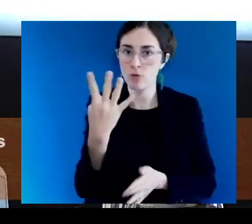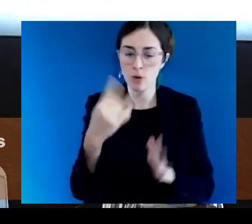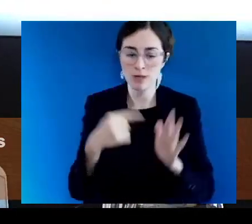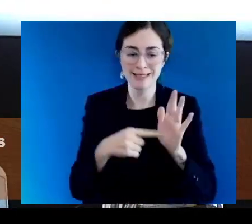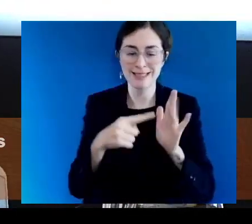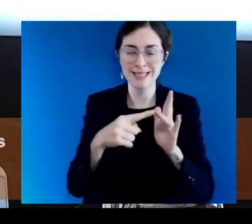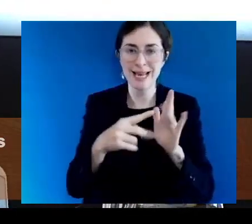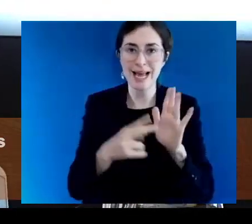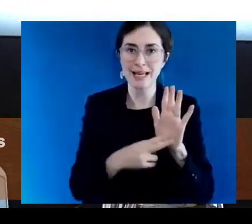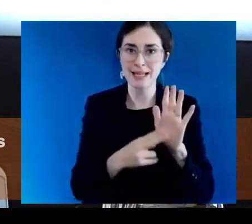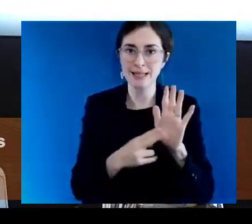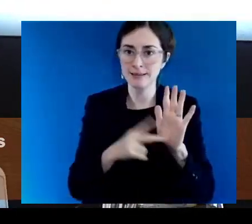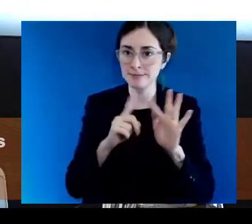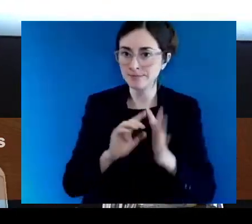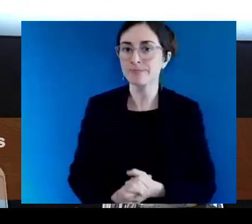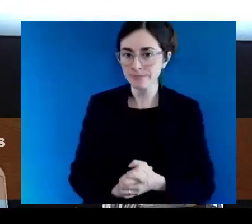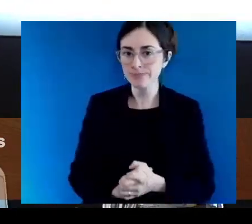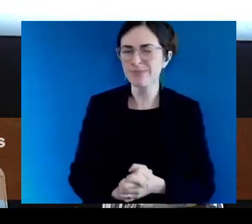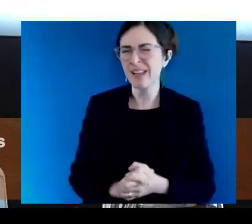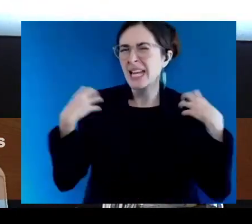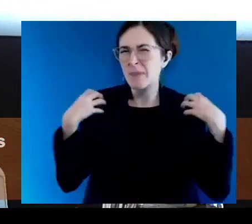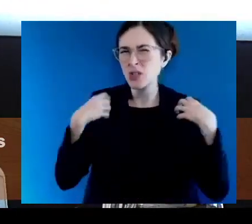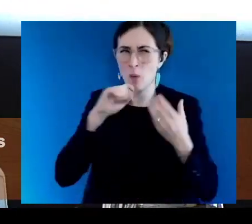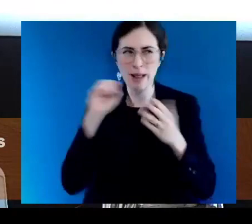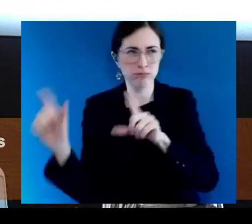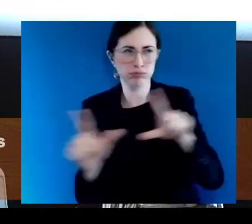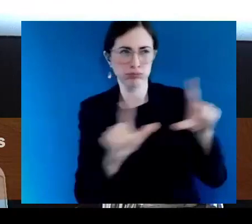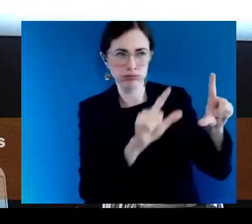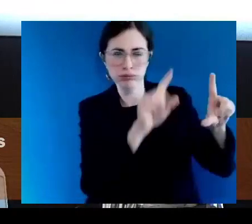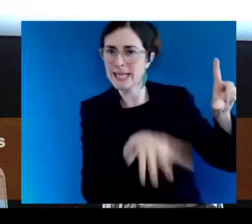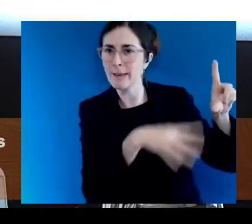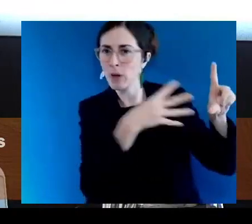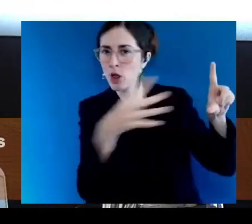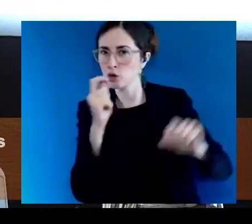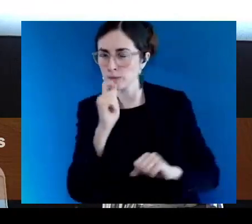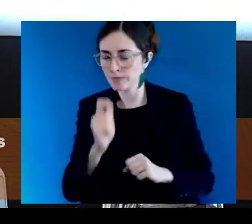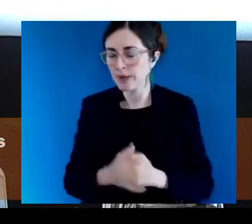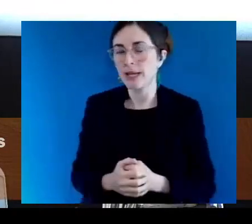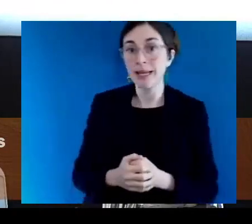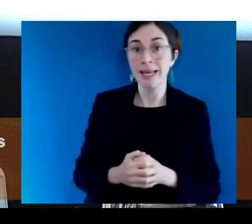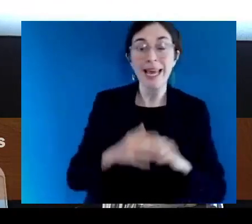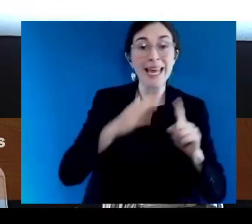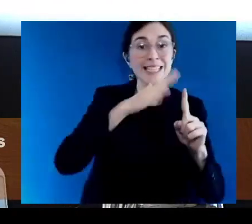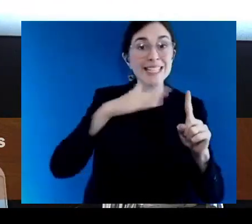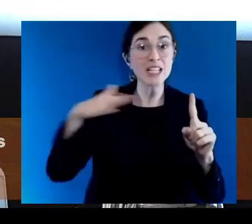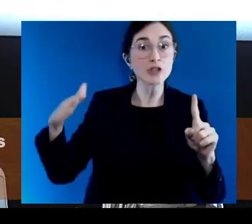3,448,844 tonnes. Commissioners, please, we'll get you this table. For industrial minerals?